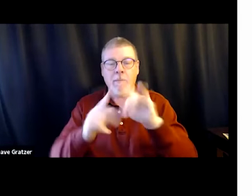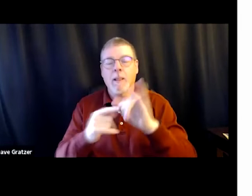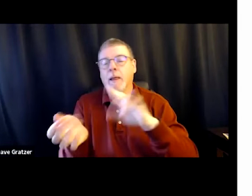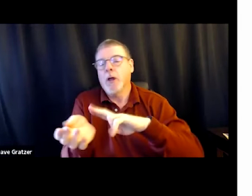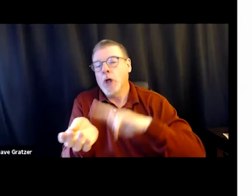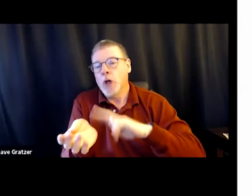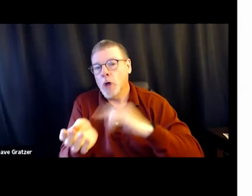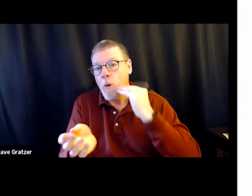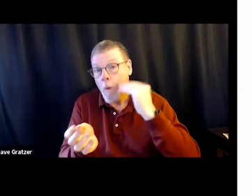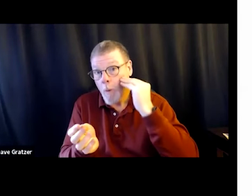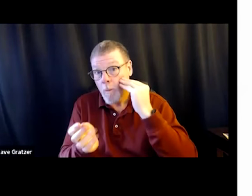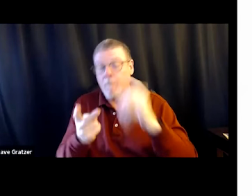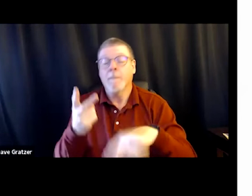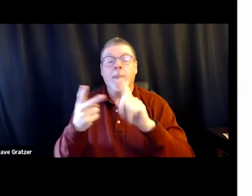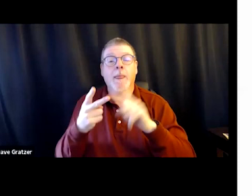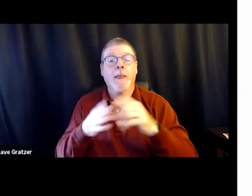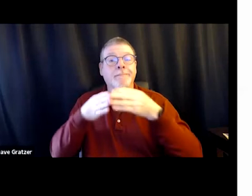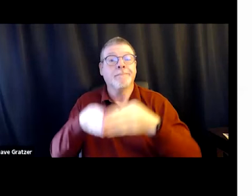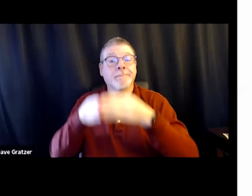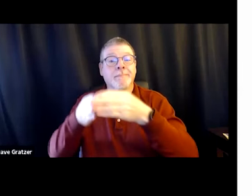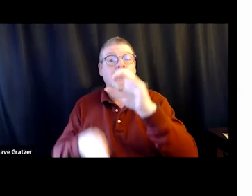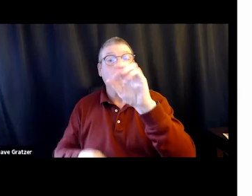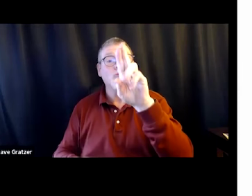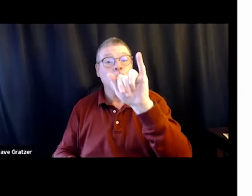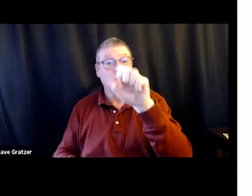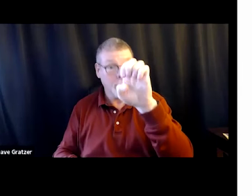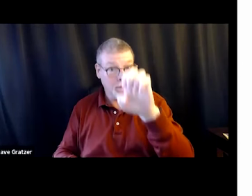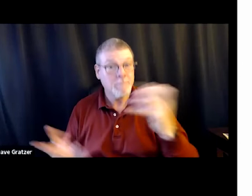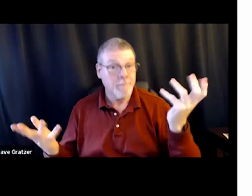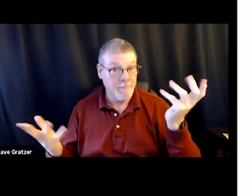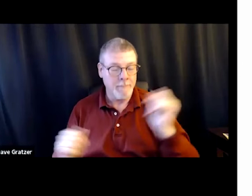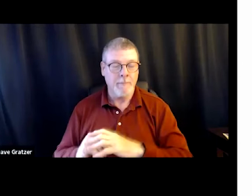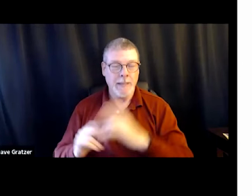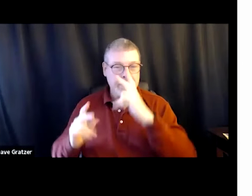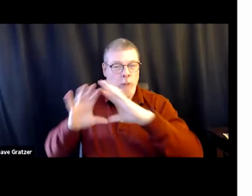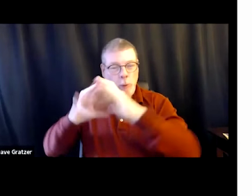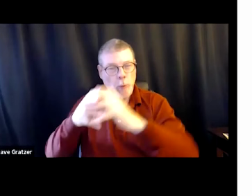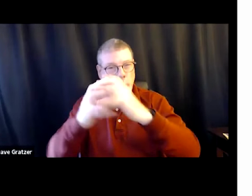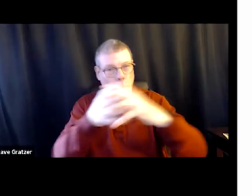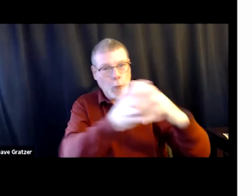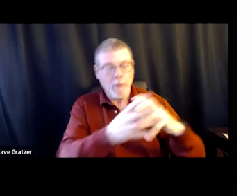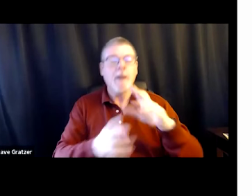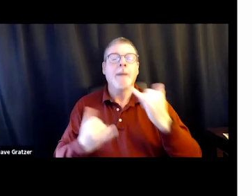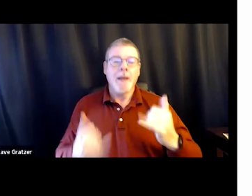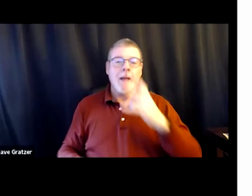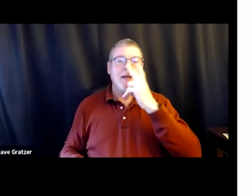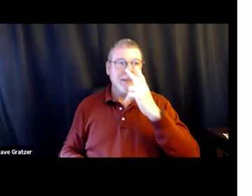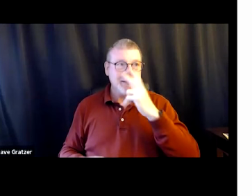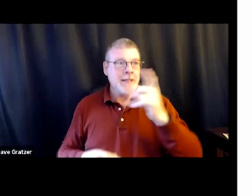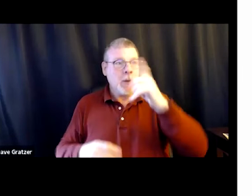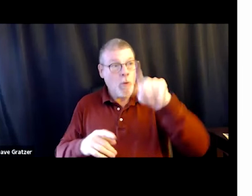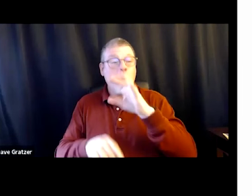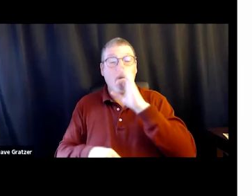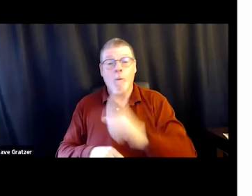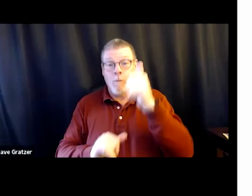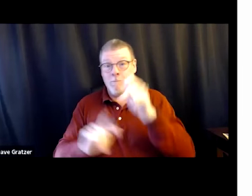homes and cruise ships. But in terms of chronic disease, this is where we really see kind of the burdens of older adults manifest. So